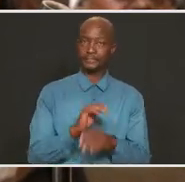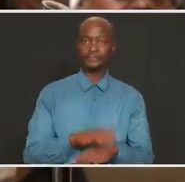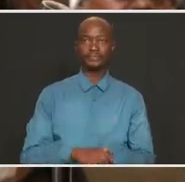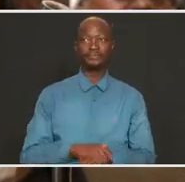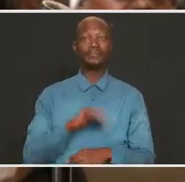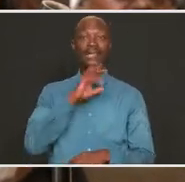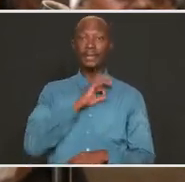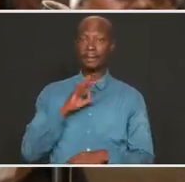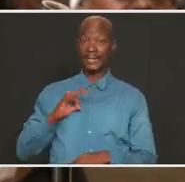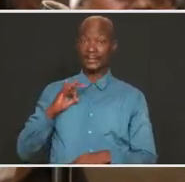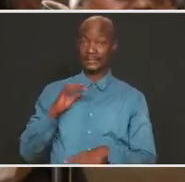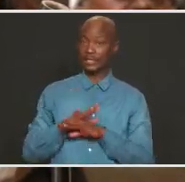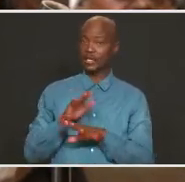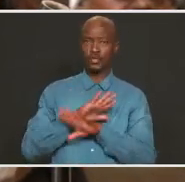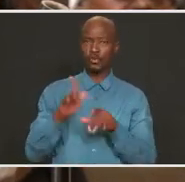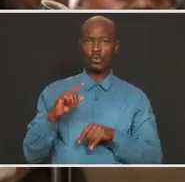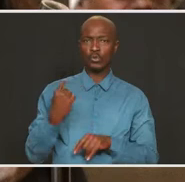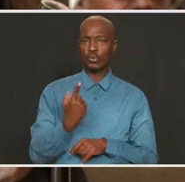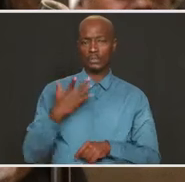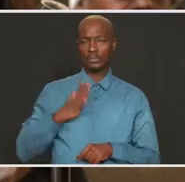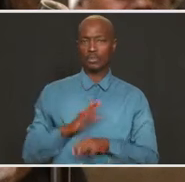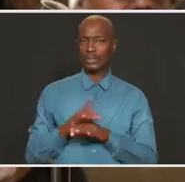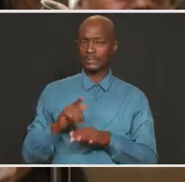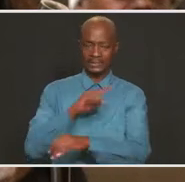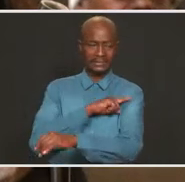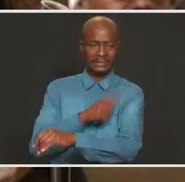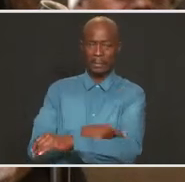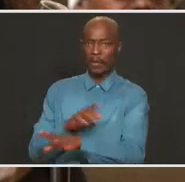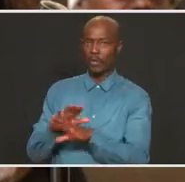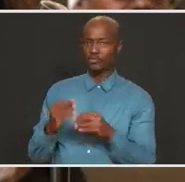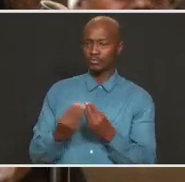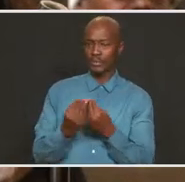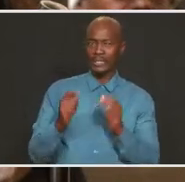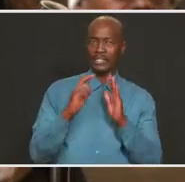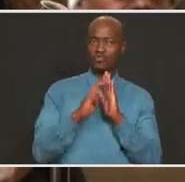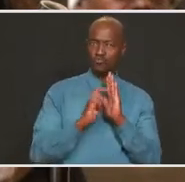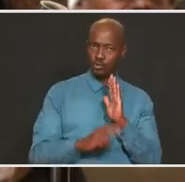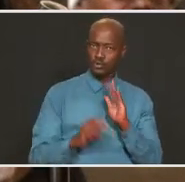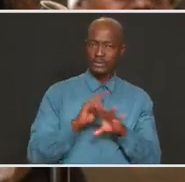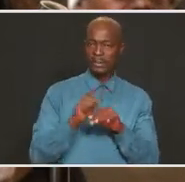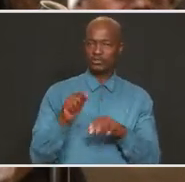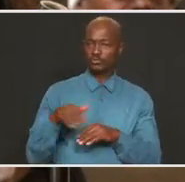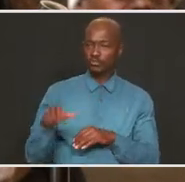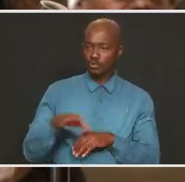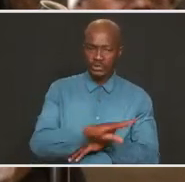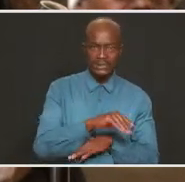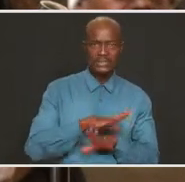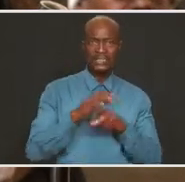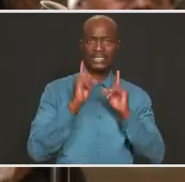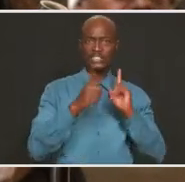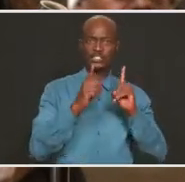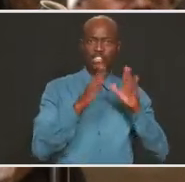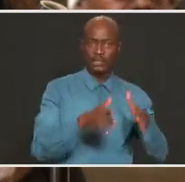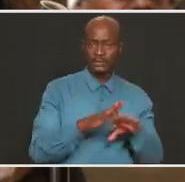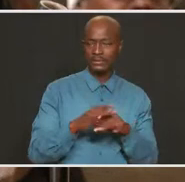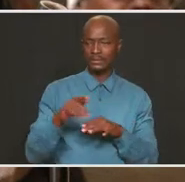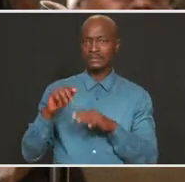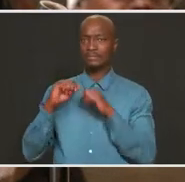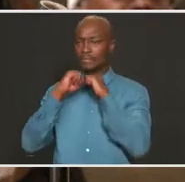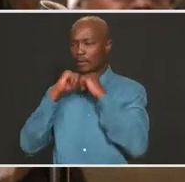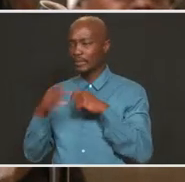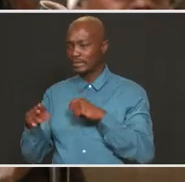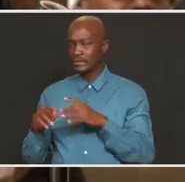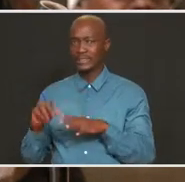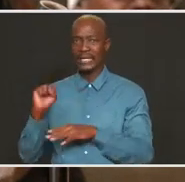not only wants the power to make regulations but also to push teachers parents and HGB members